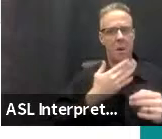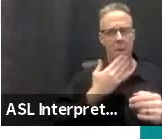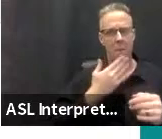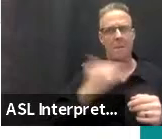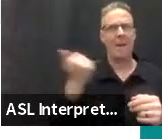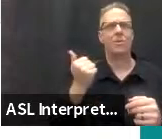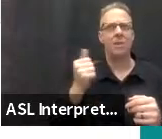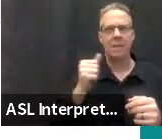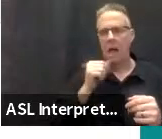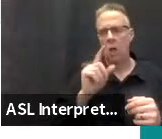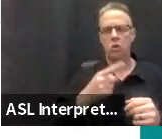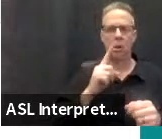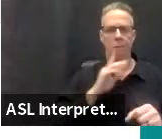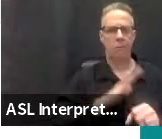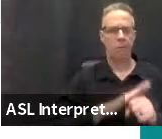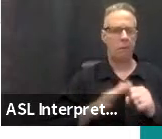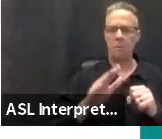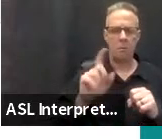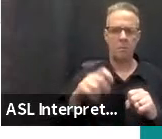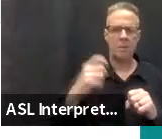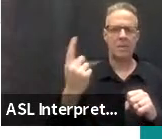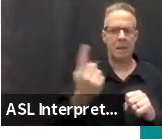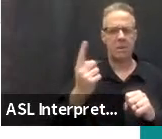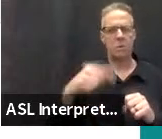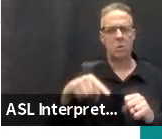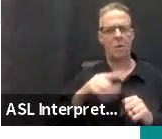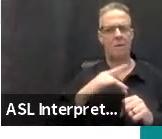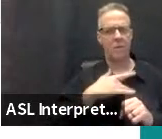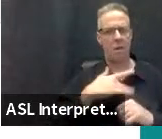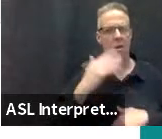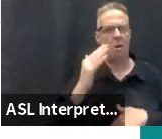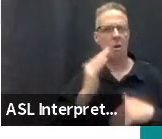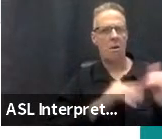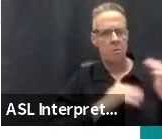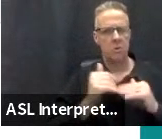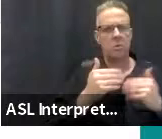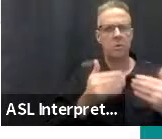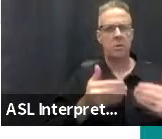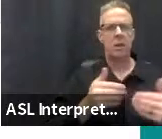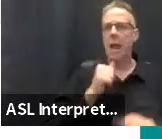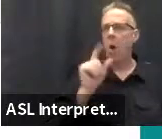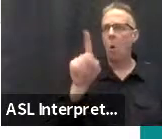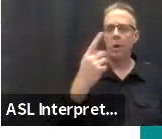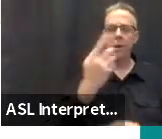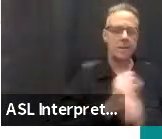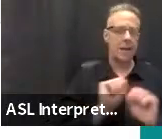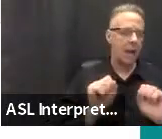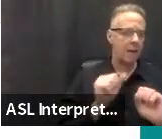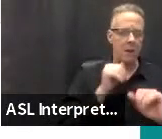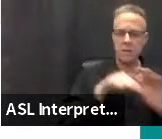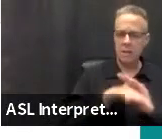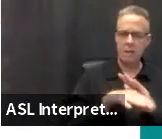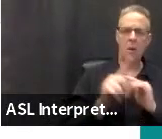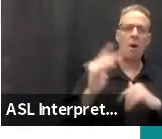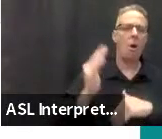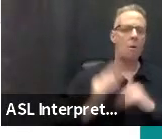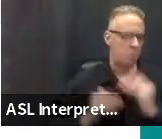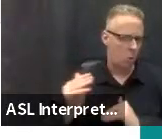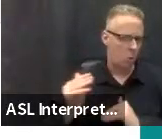It's got to be something folks are going to be comfortable taking, not just safe, not just accessible, but comfortable,